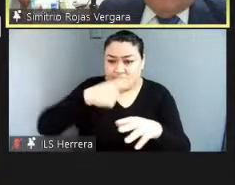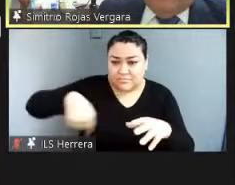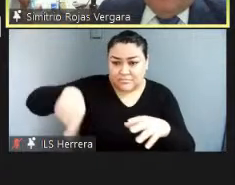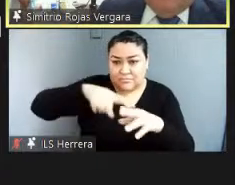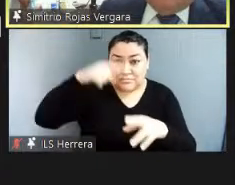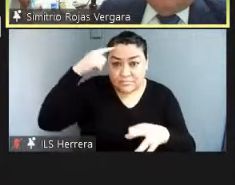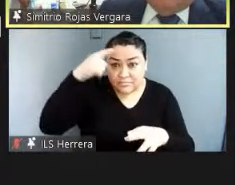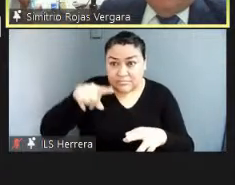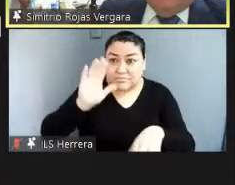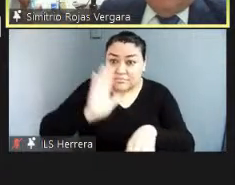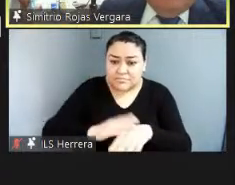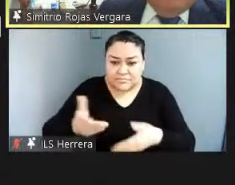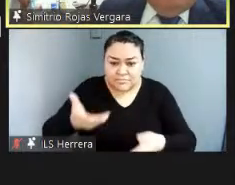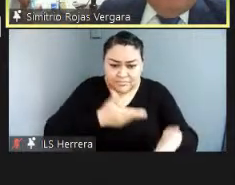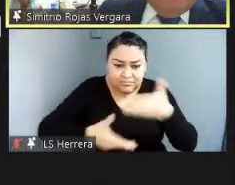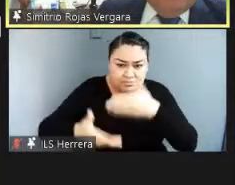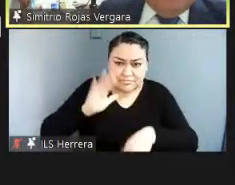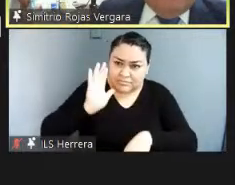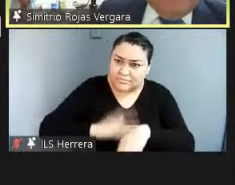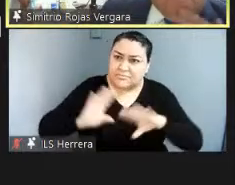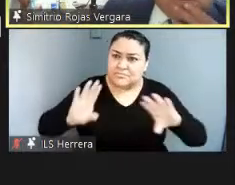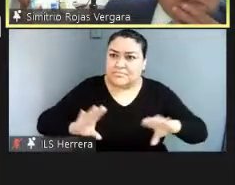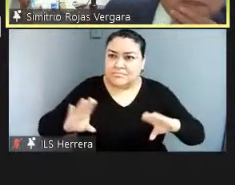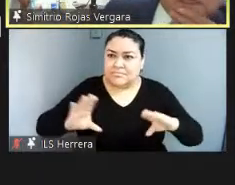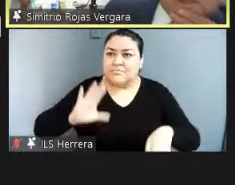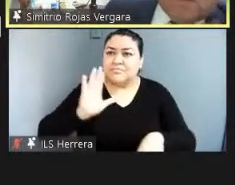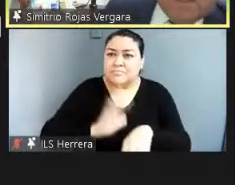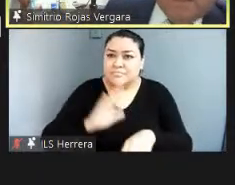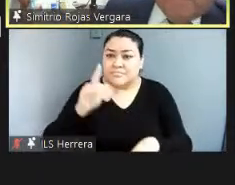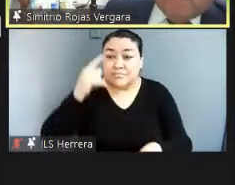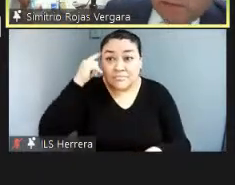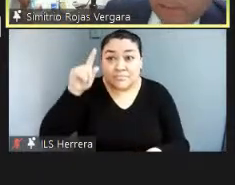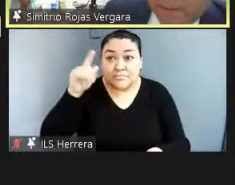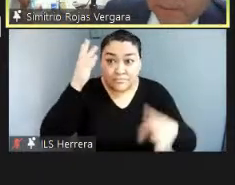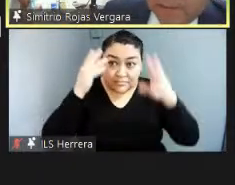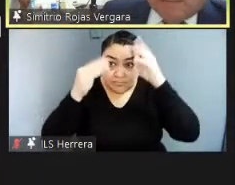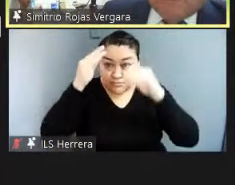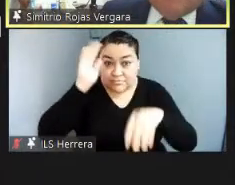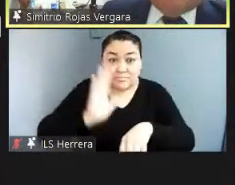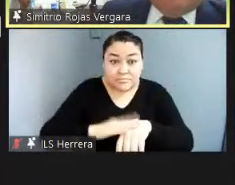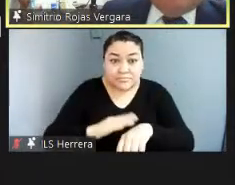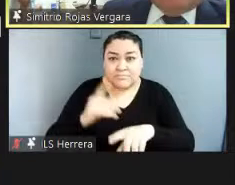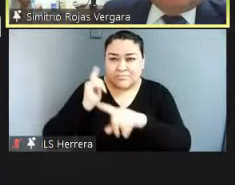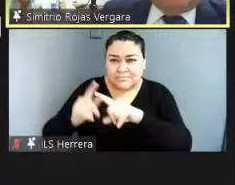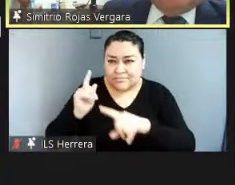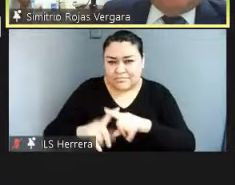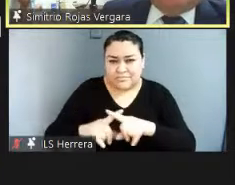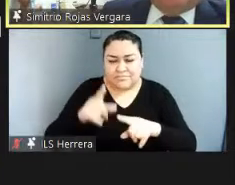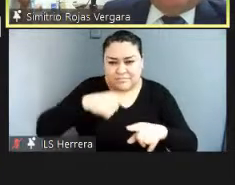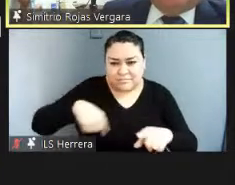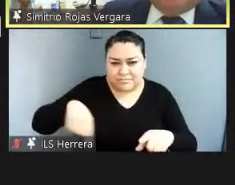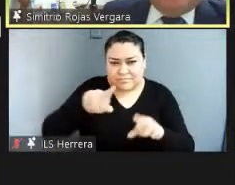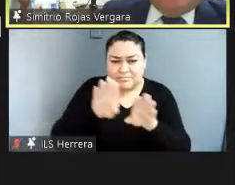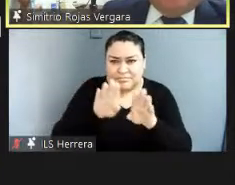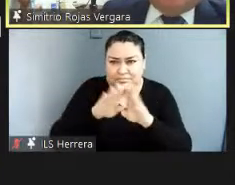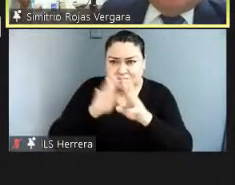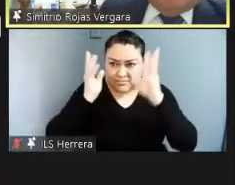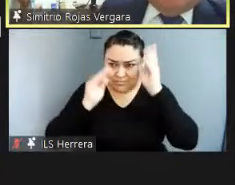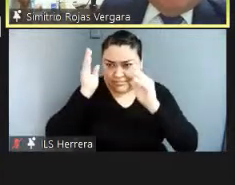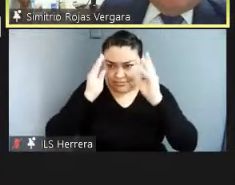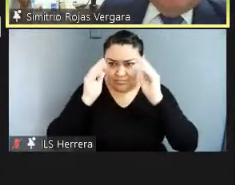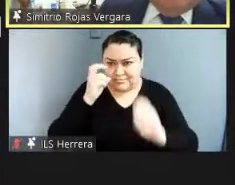and technologies that support and contribute to their discipline, of course, improving their knowledge